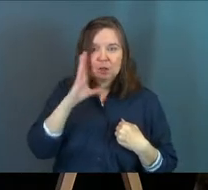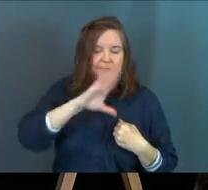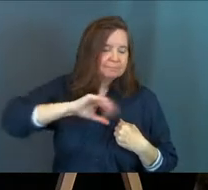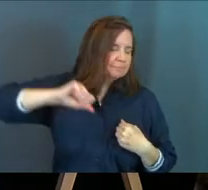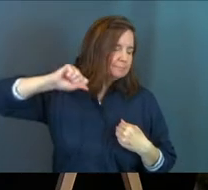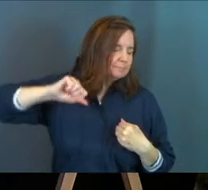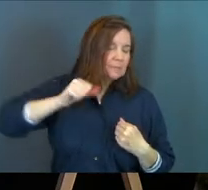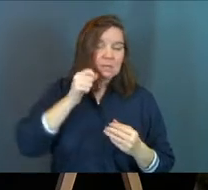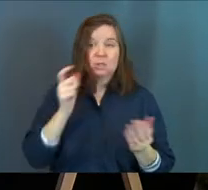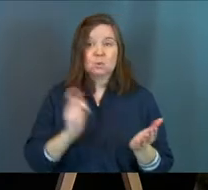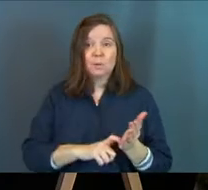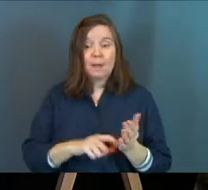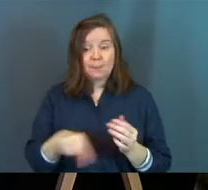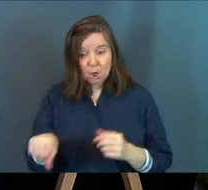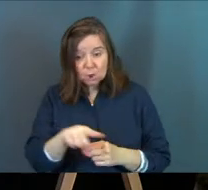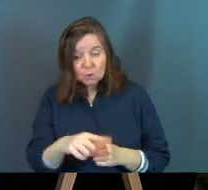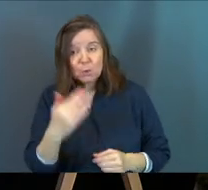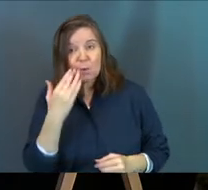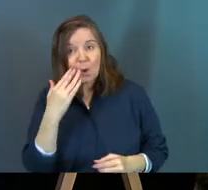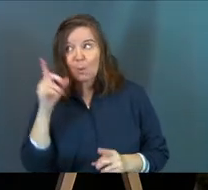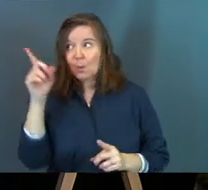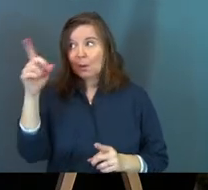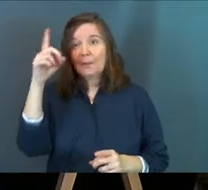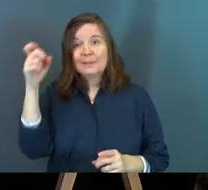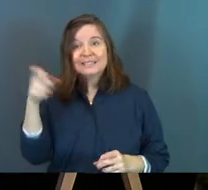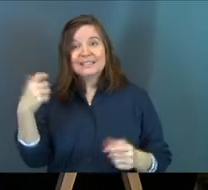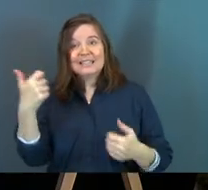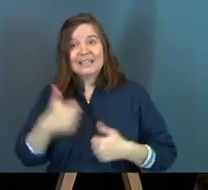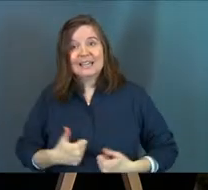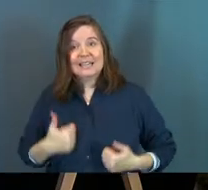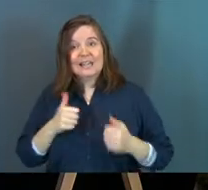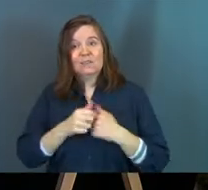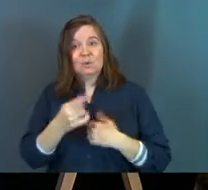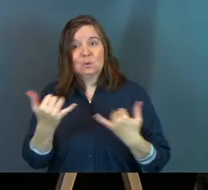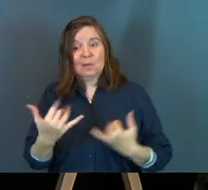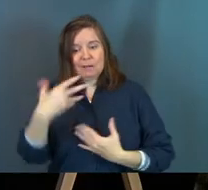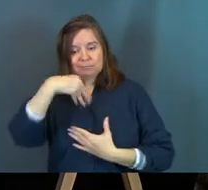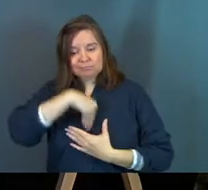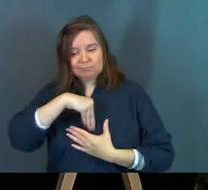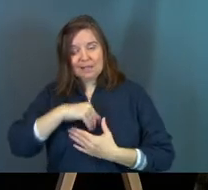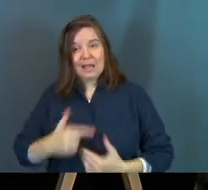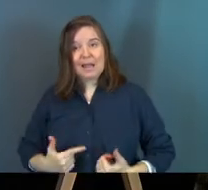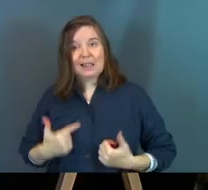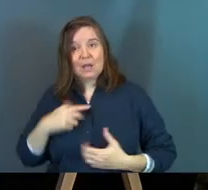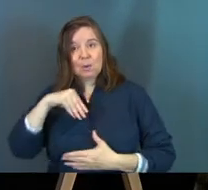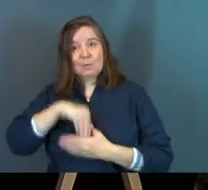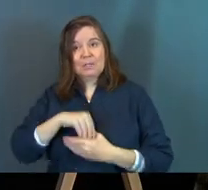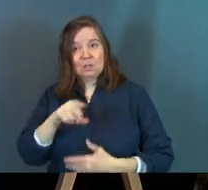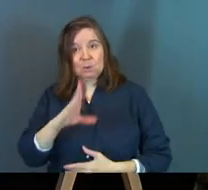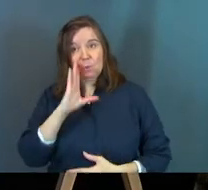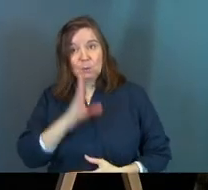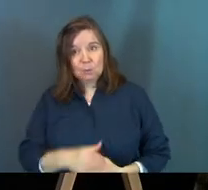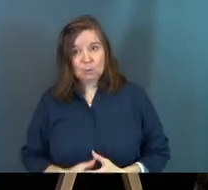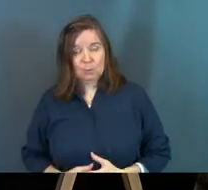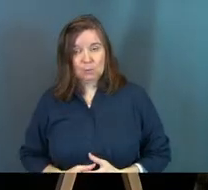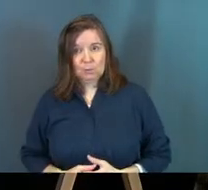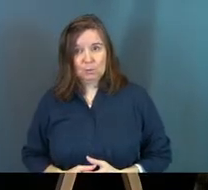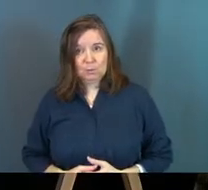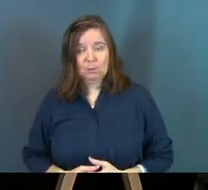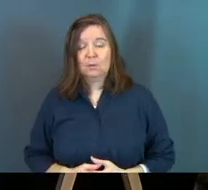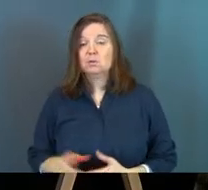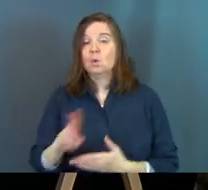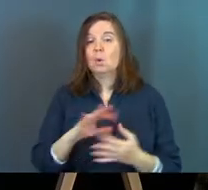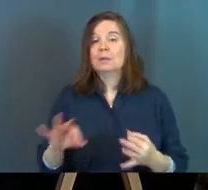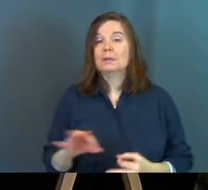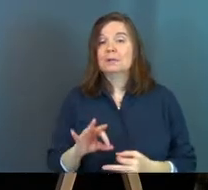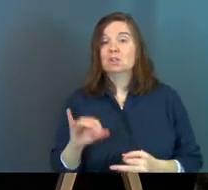and doesn't recognize him. But you know him because he lives with you now and later will be in you. So the